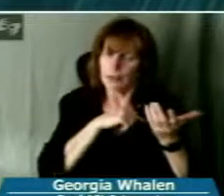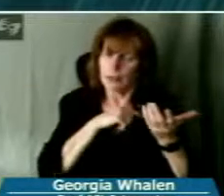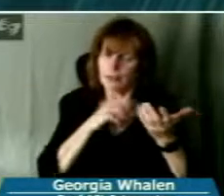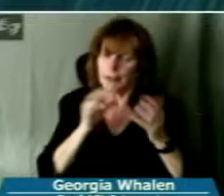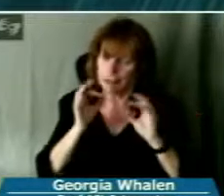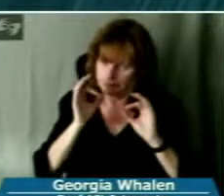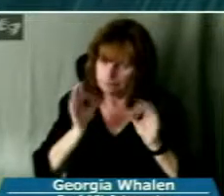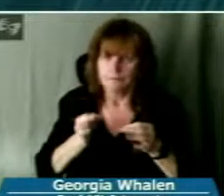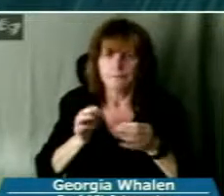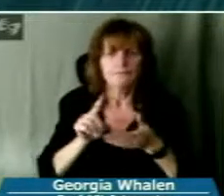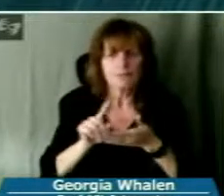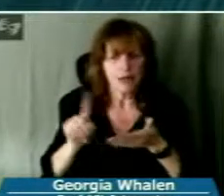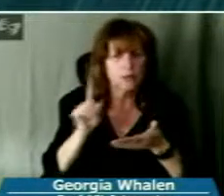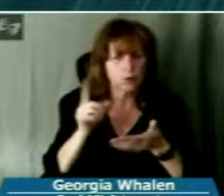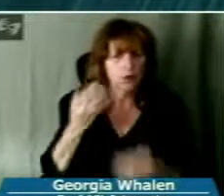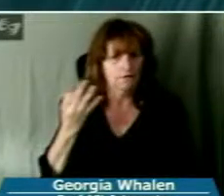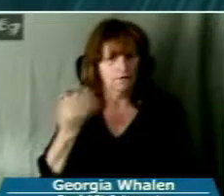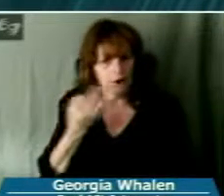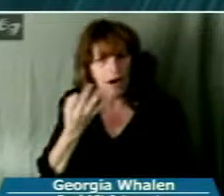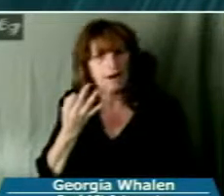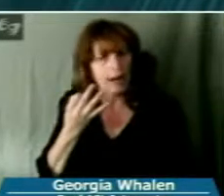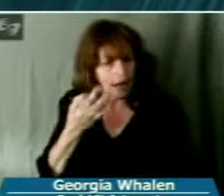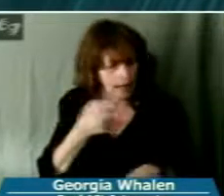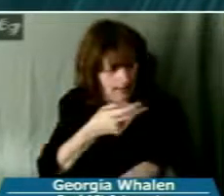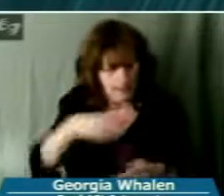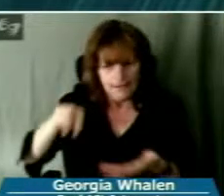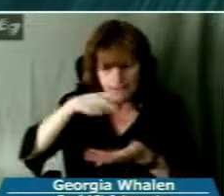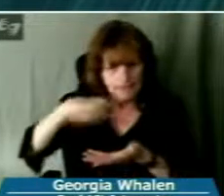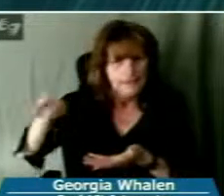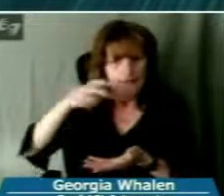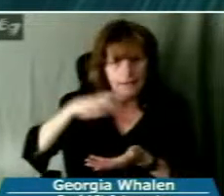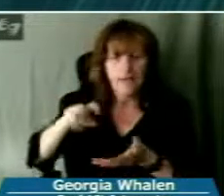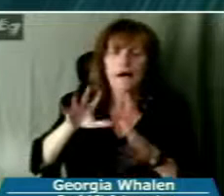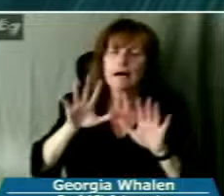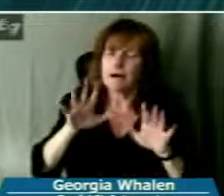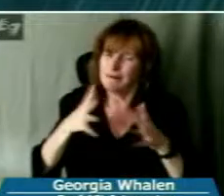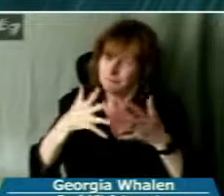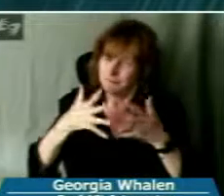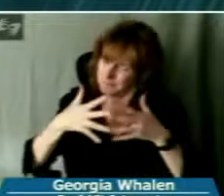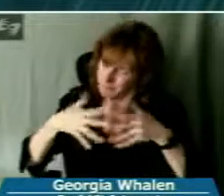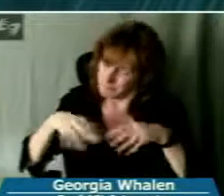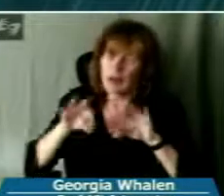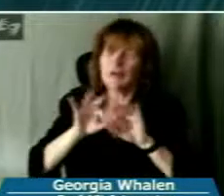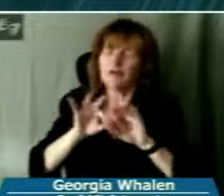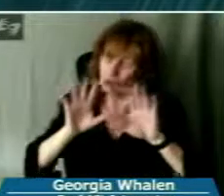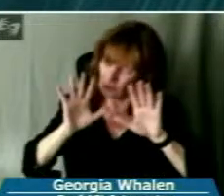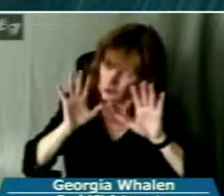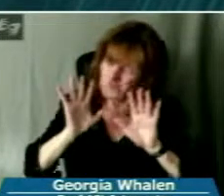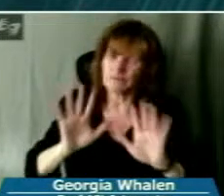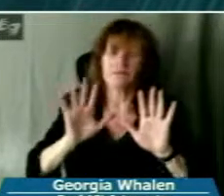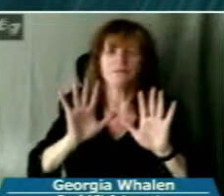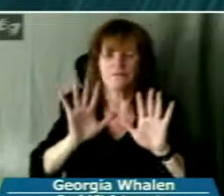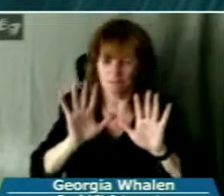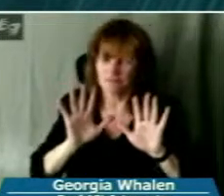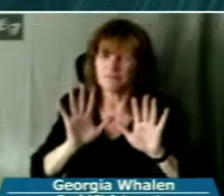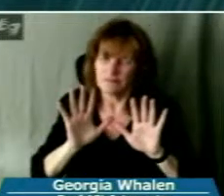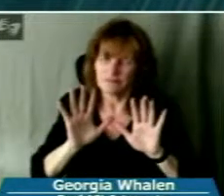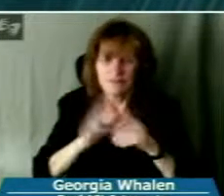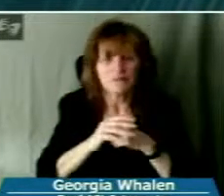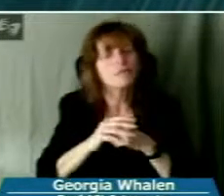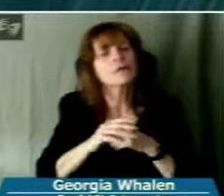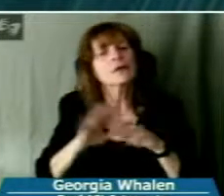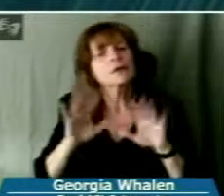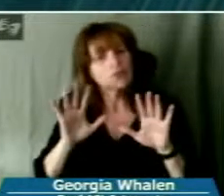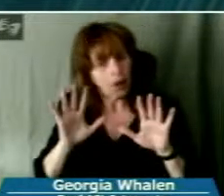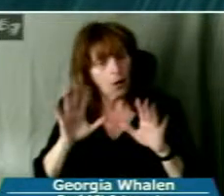morning. I want to begin before I add a few remarks and talk a little bit about what we've learned this week as we've debriefed